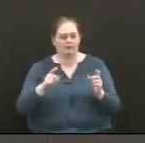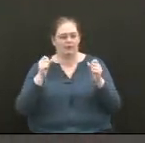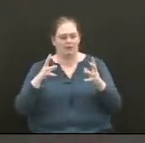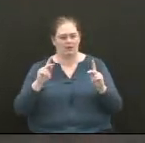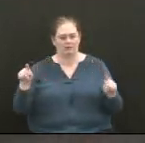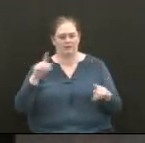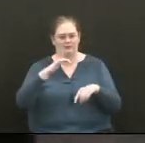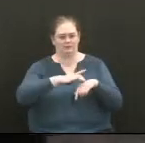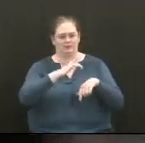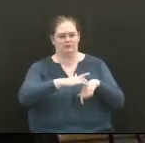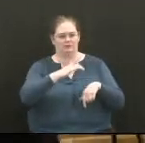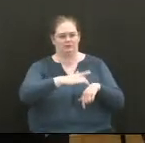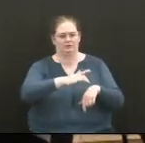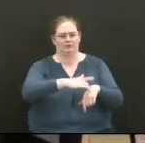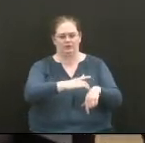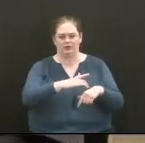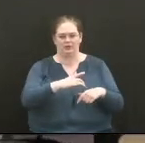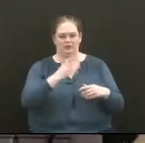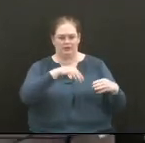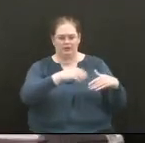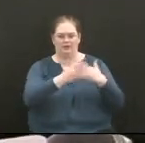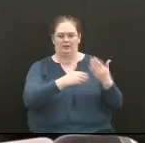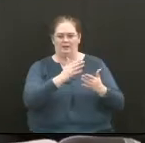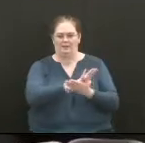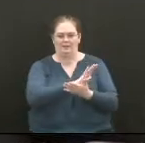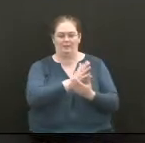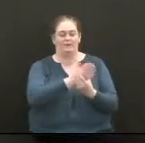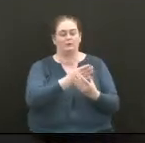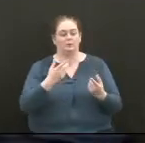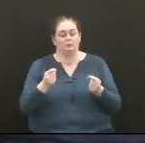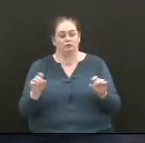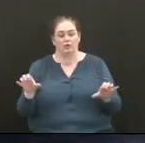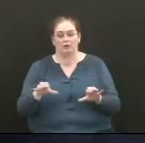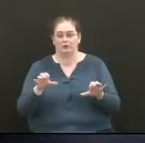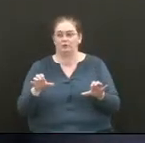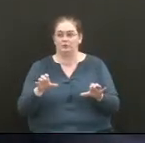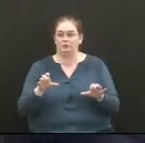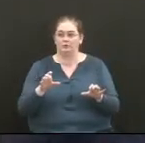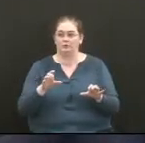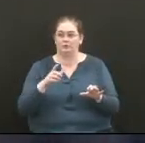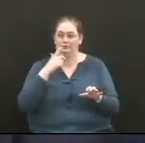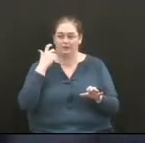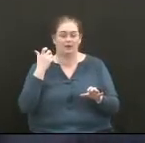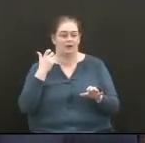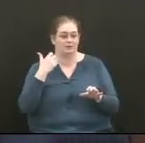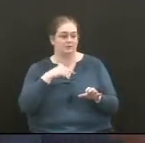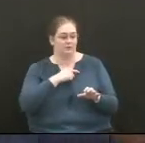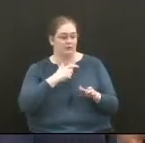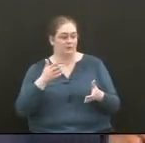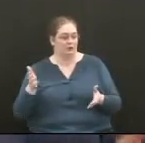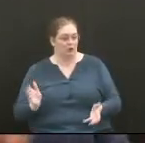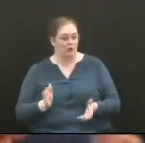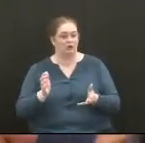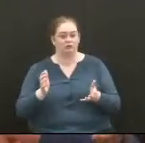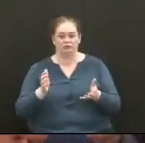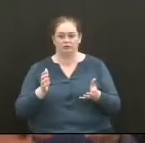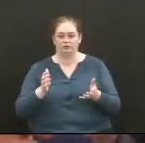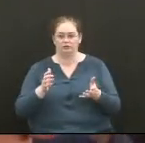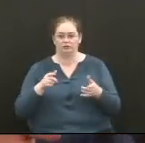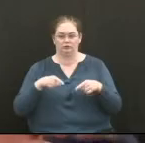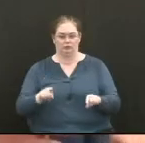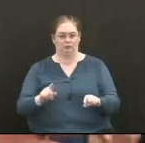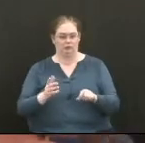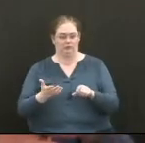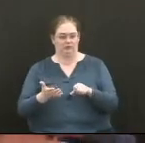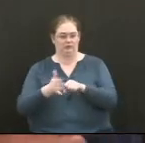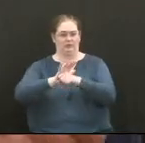touch those paper files. And what we'd like to try to do is, because we were encouraged throughout the COVID